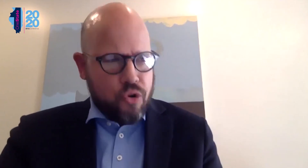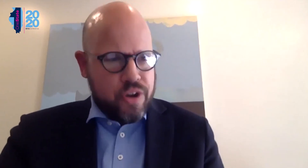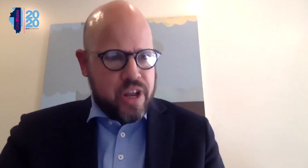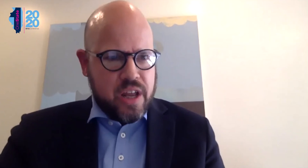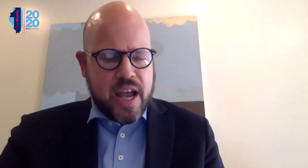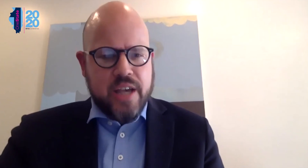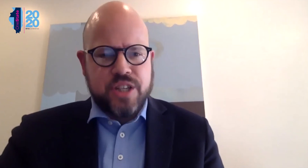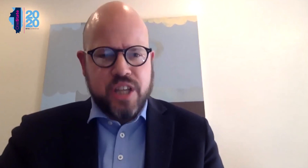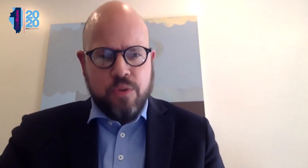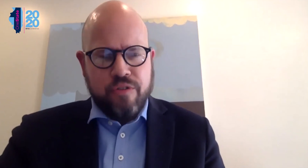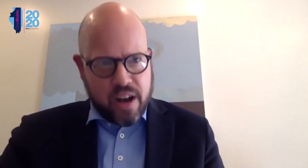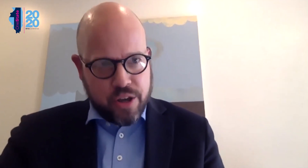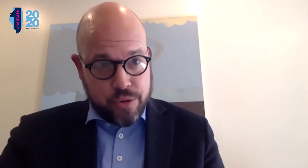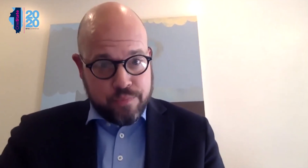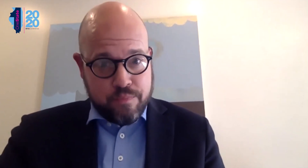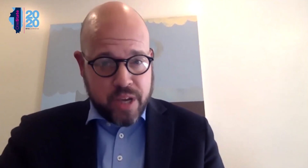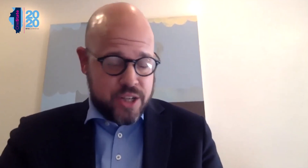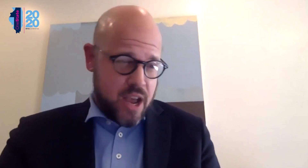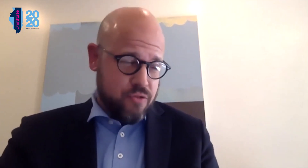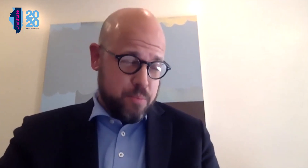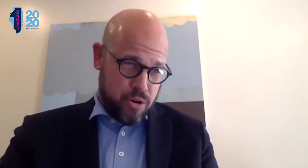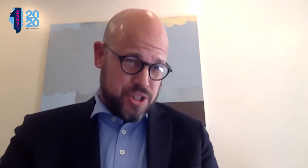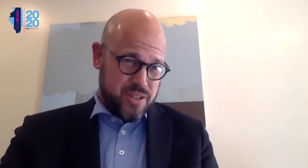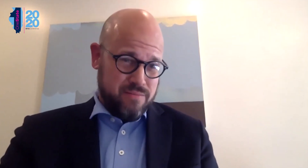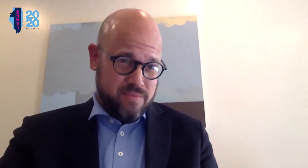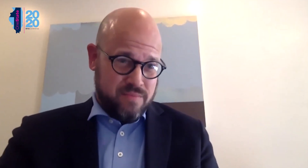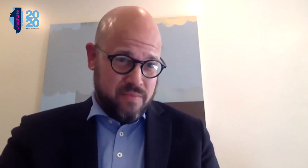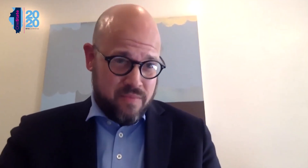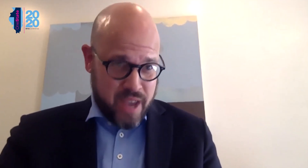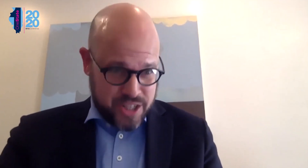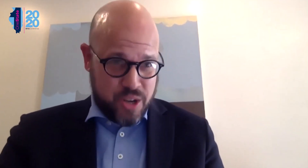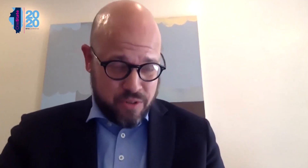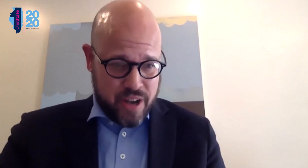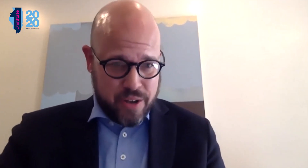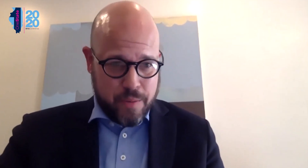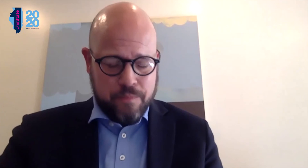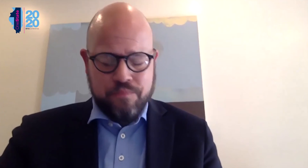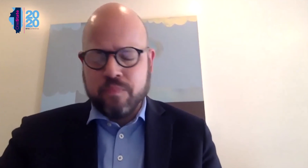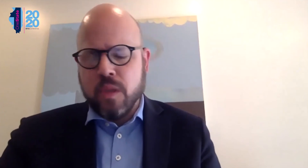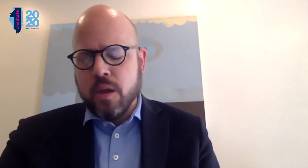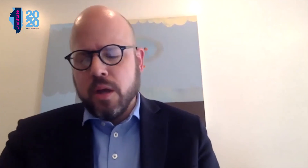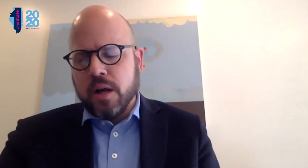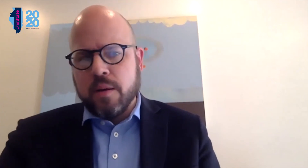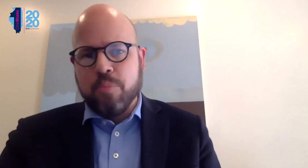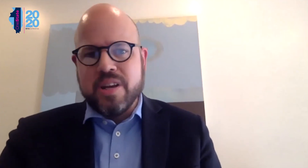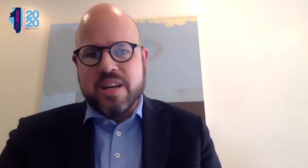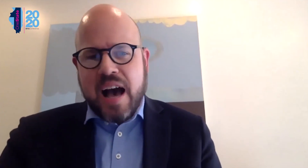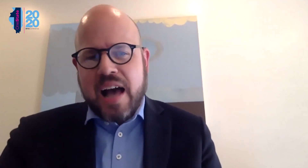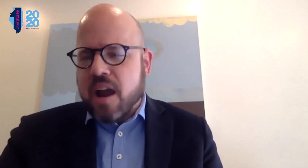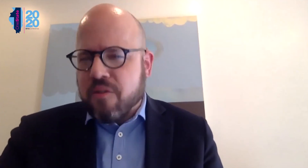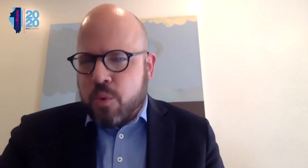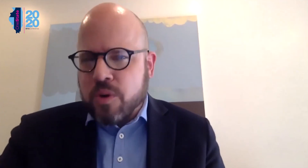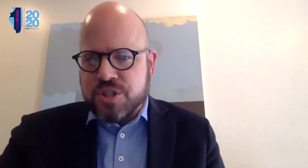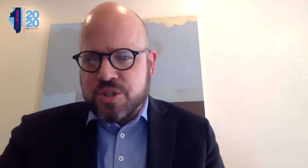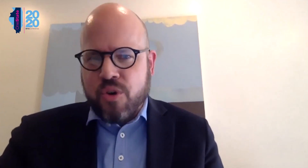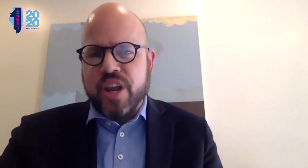Everyone's story has equal value because every person has equal value. But